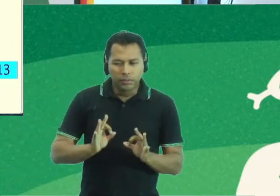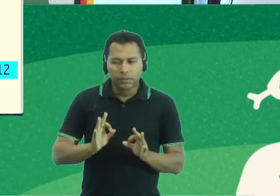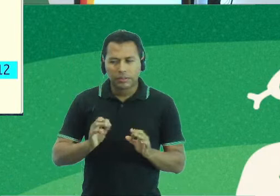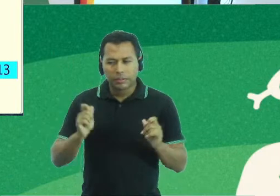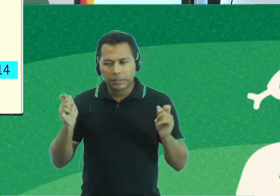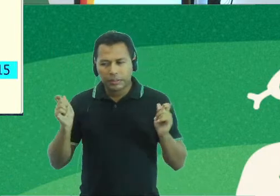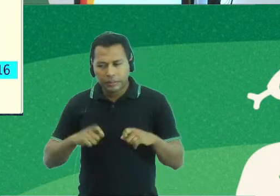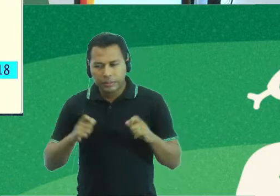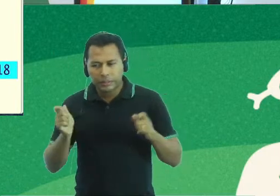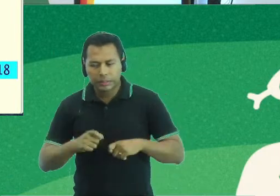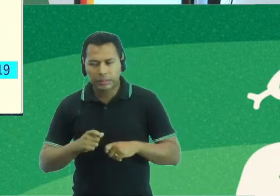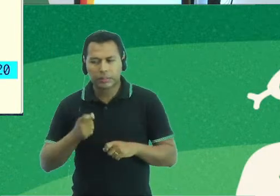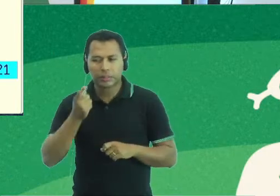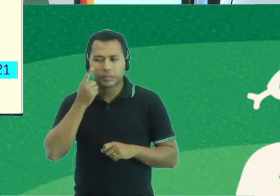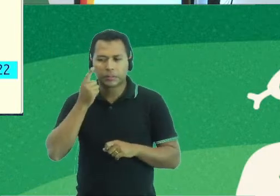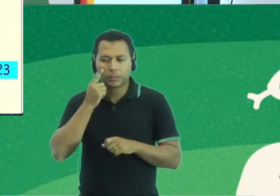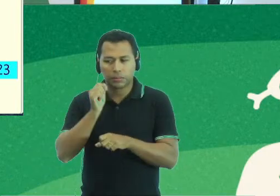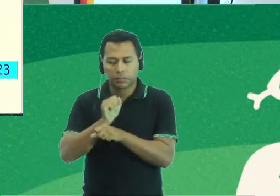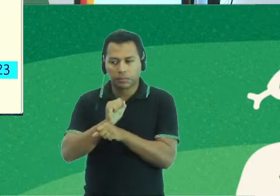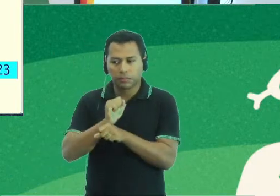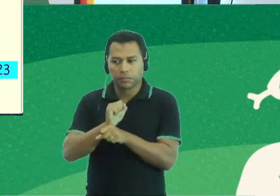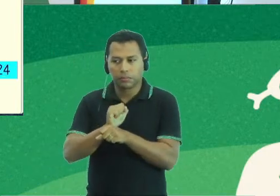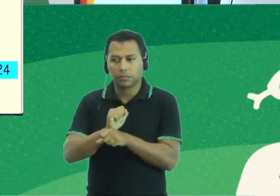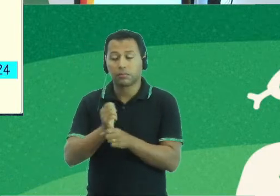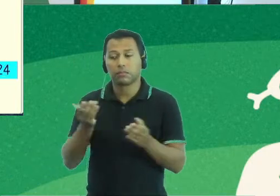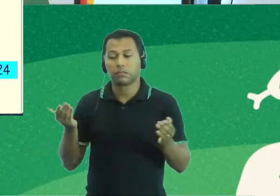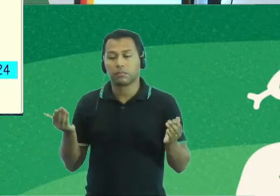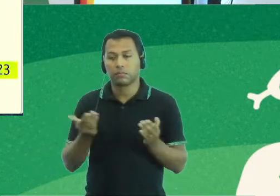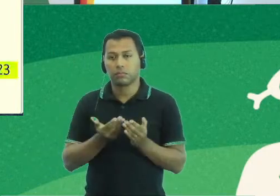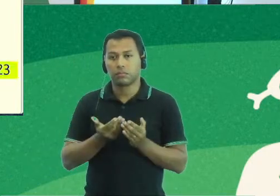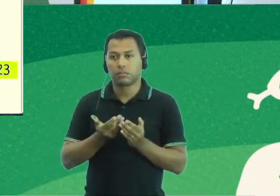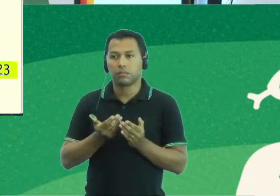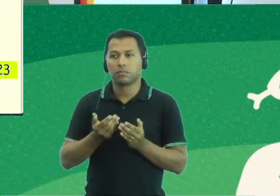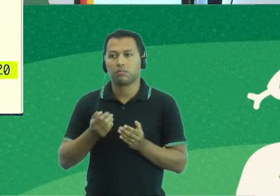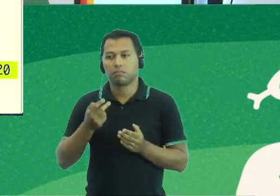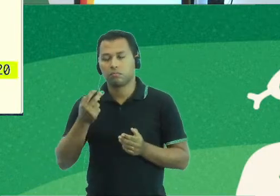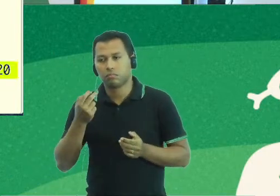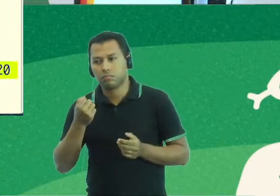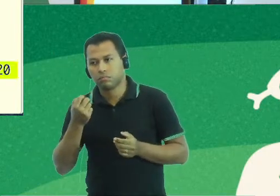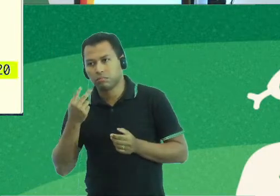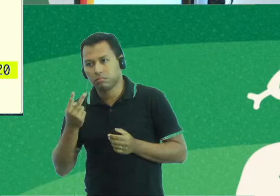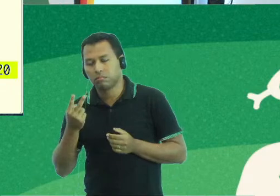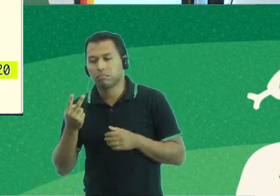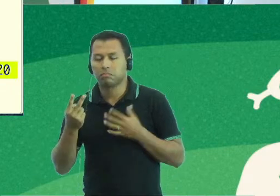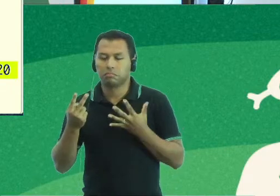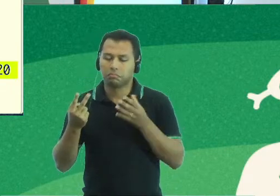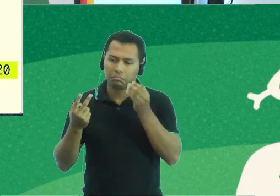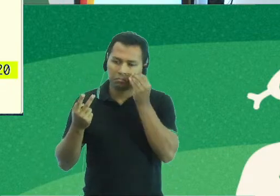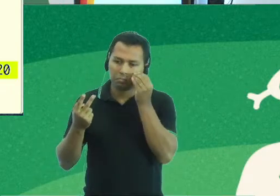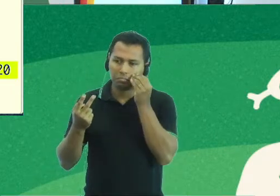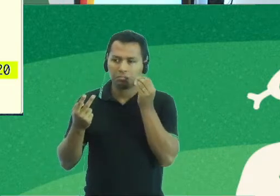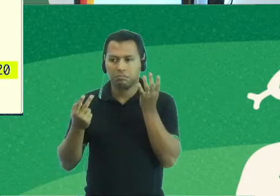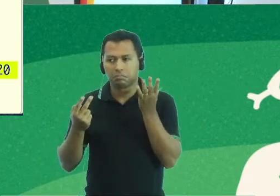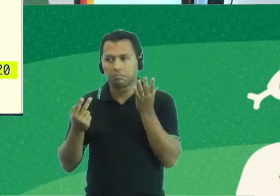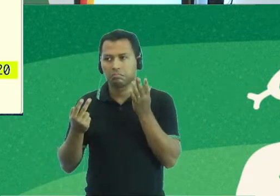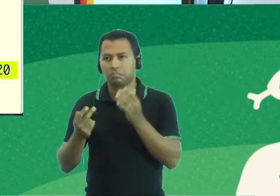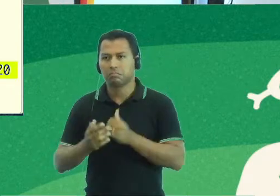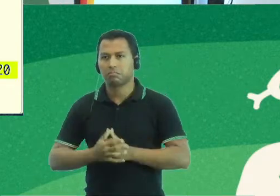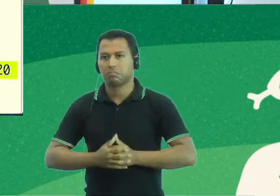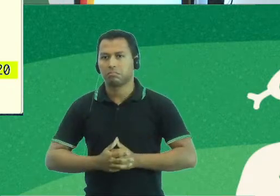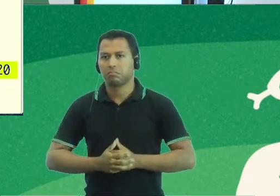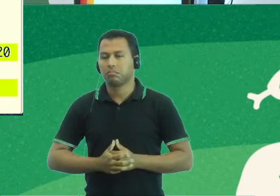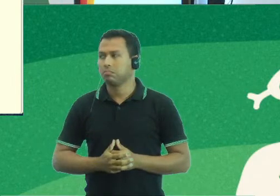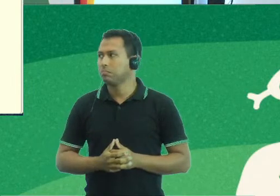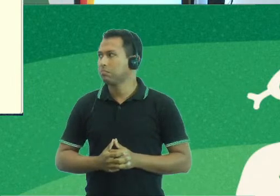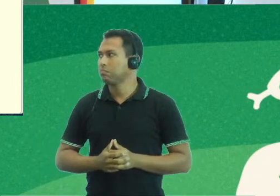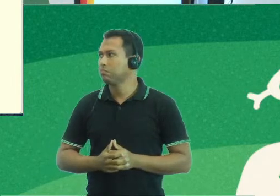I'm going to set debug equal to true because I'm live coding, and you never know what can go wrong. I think that's all the code I need to write to send an email.